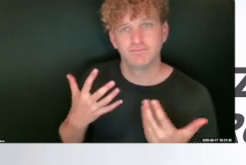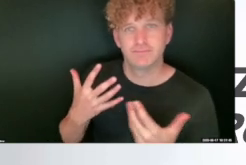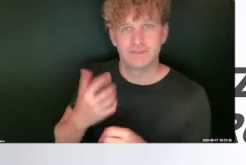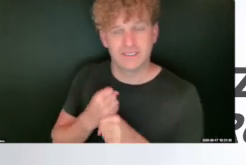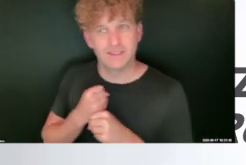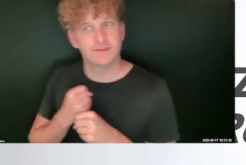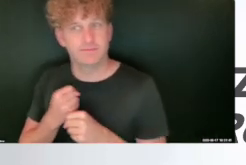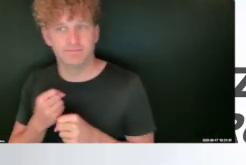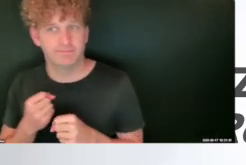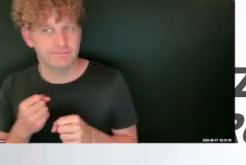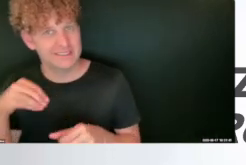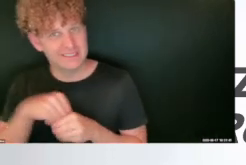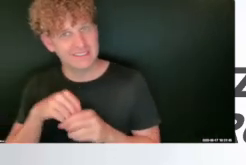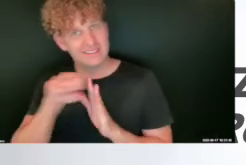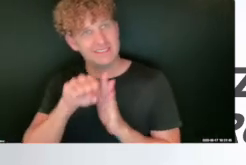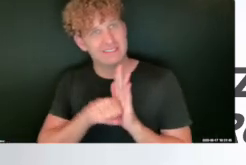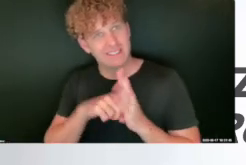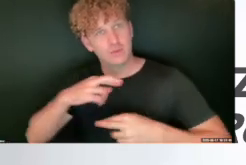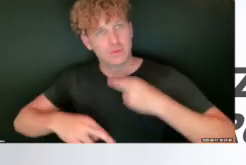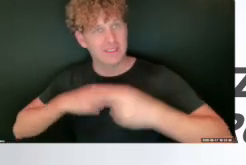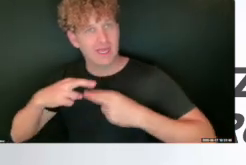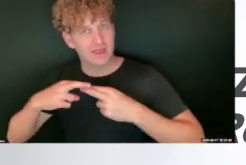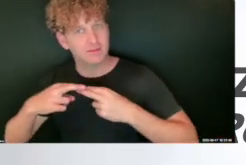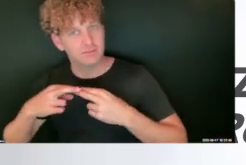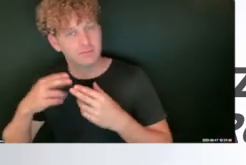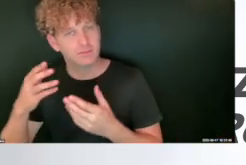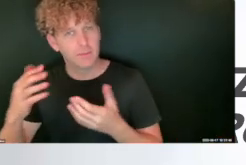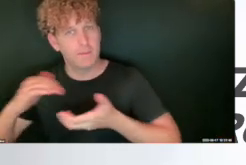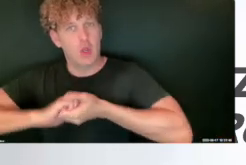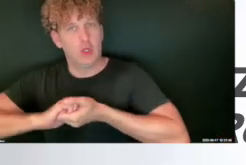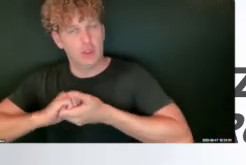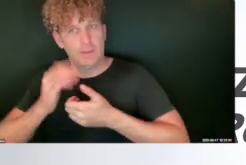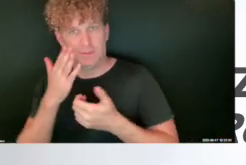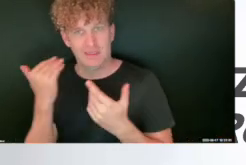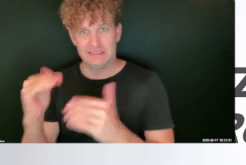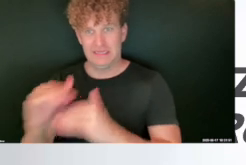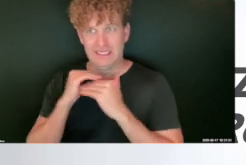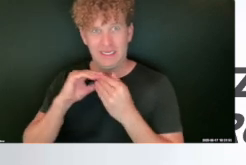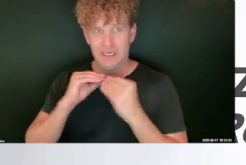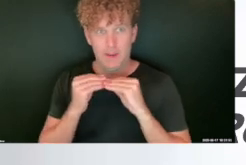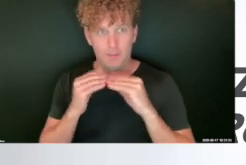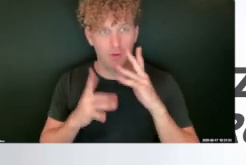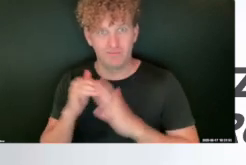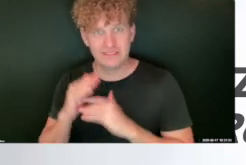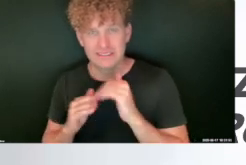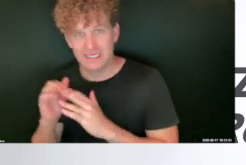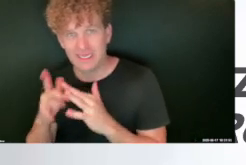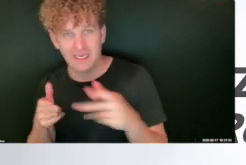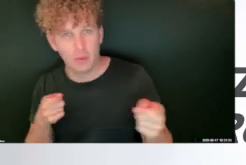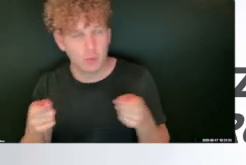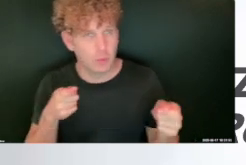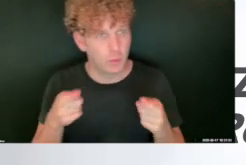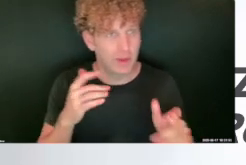component stock, labor time, and access to overall education and training partner network.